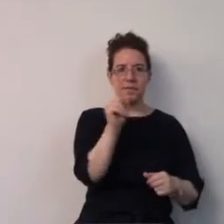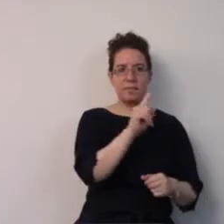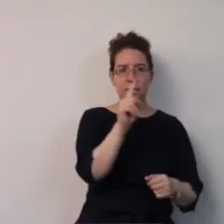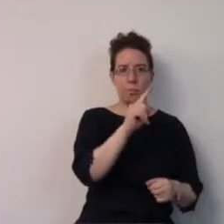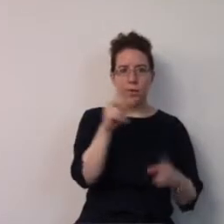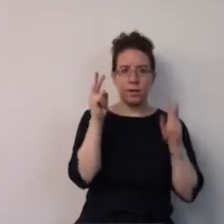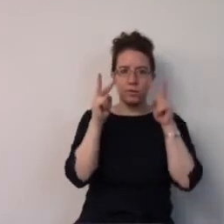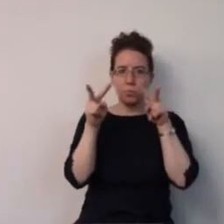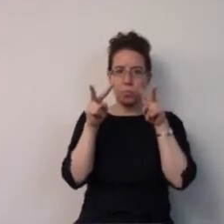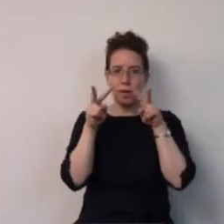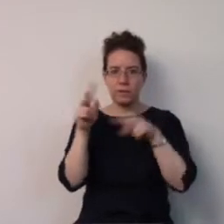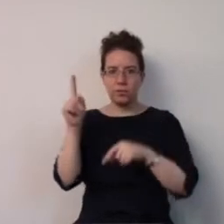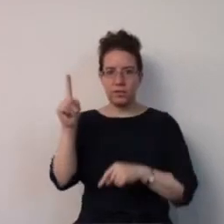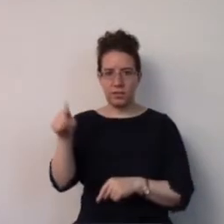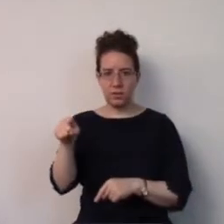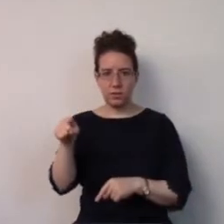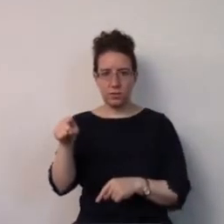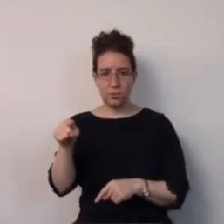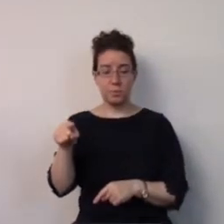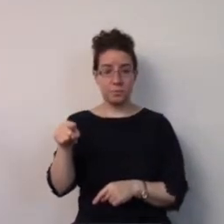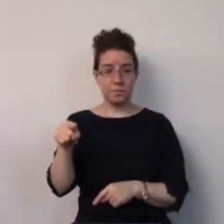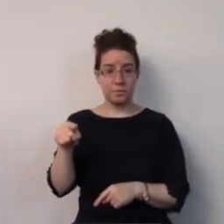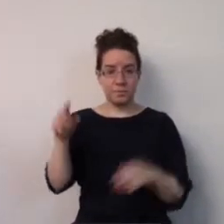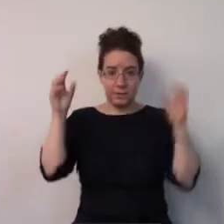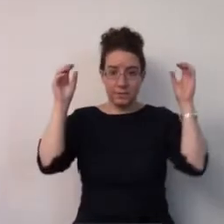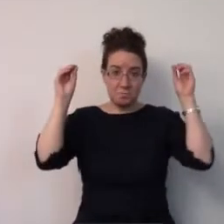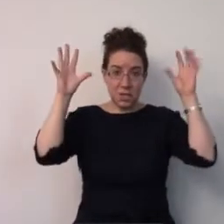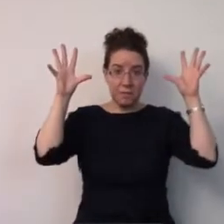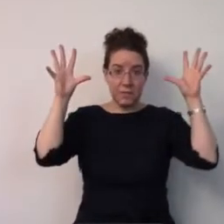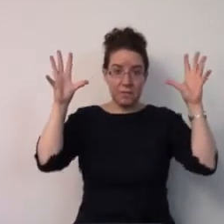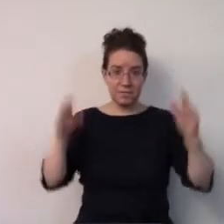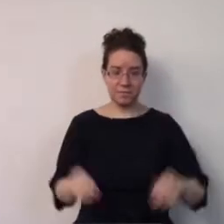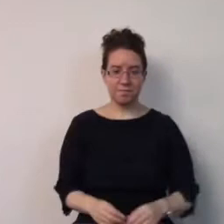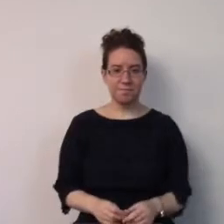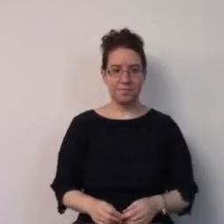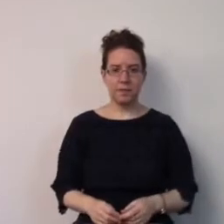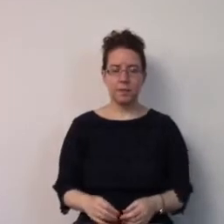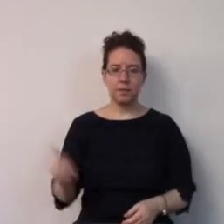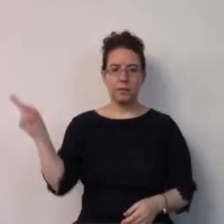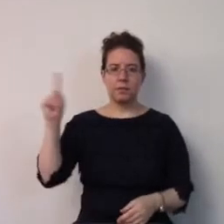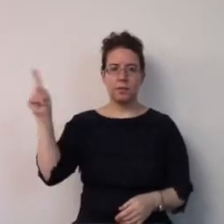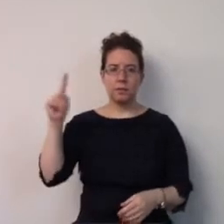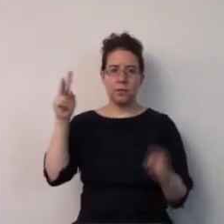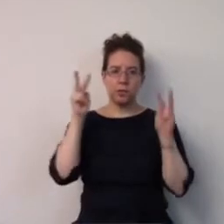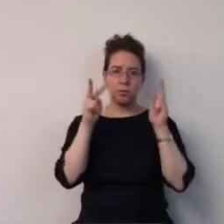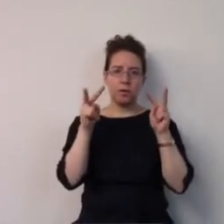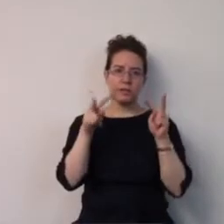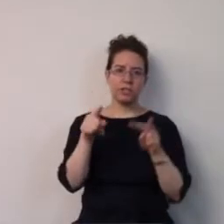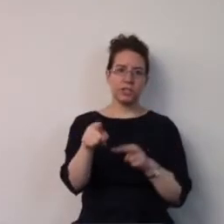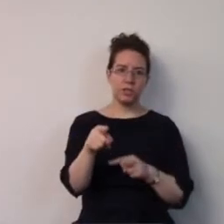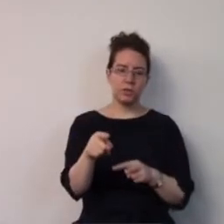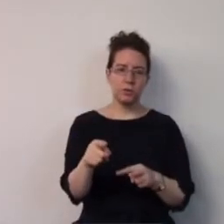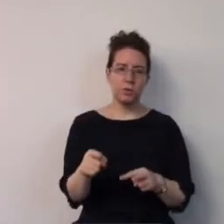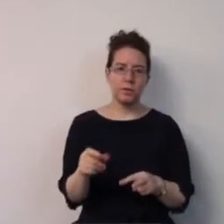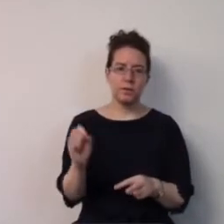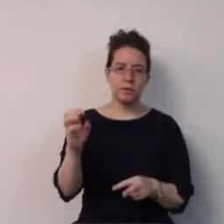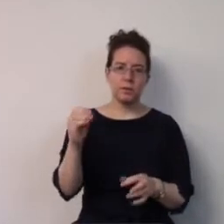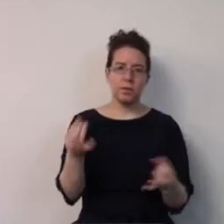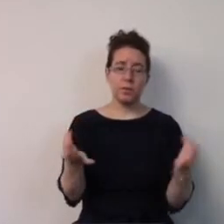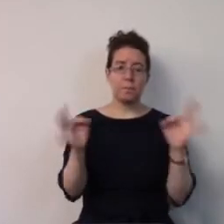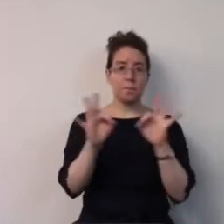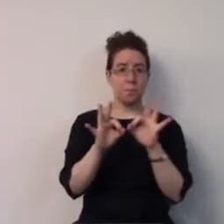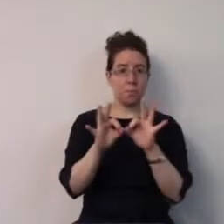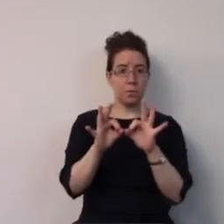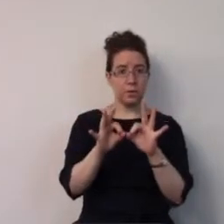somebody is watching you, so it's important to watch what you say, to watch what you do, because you never know who